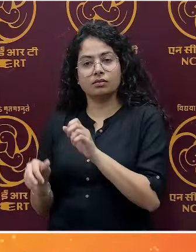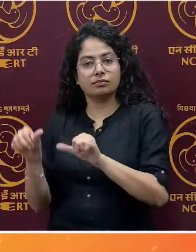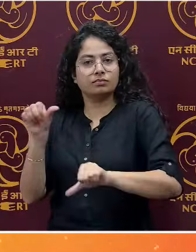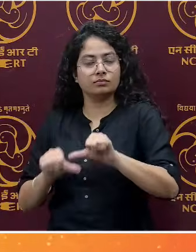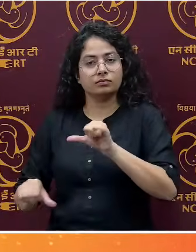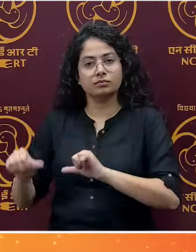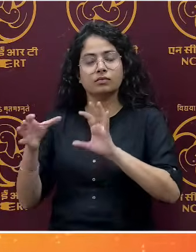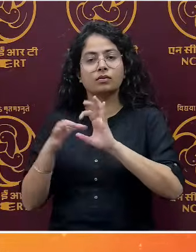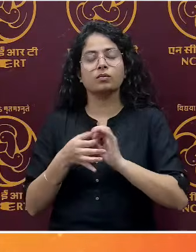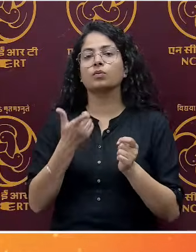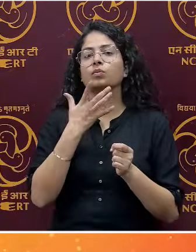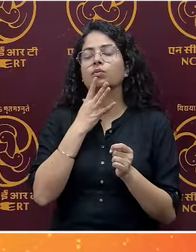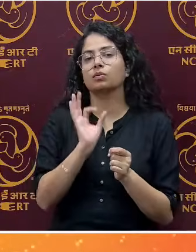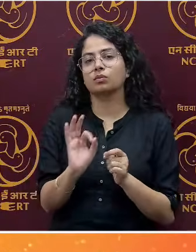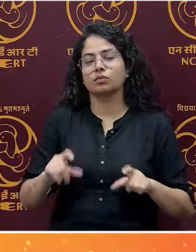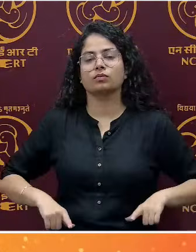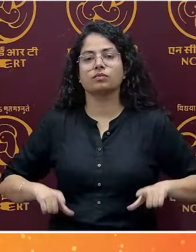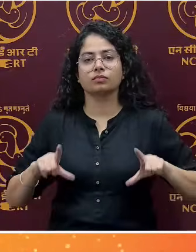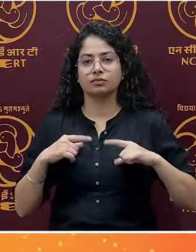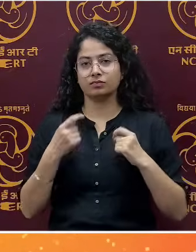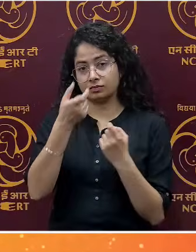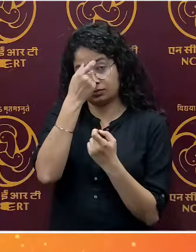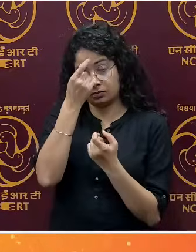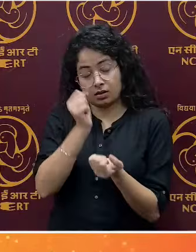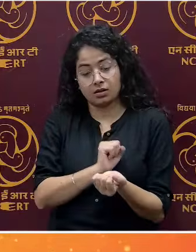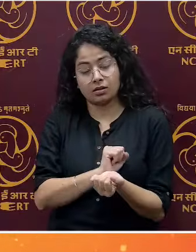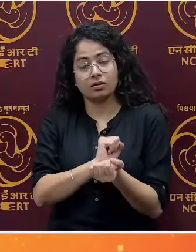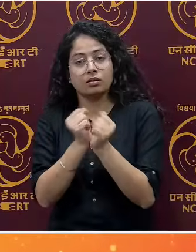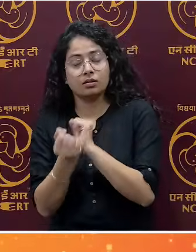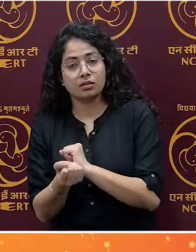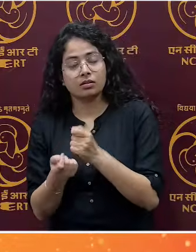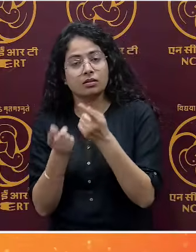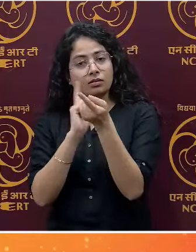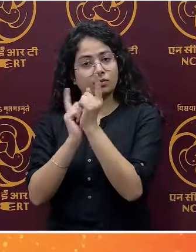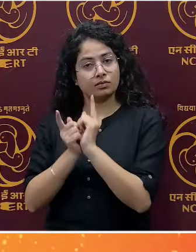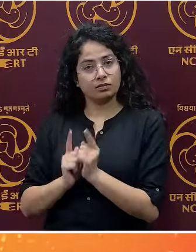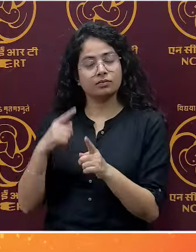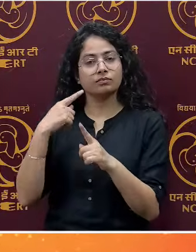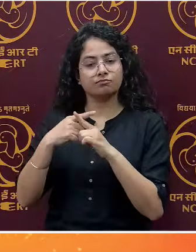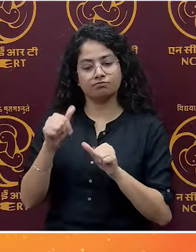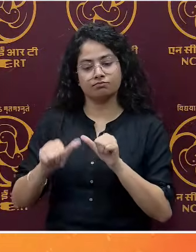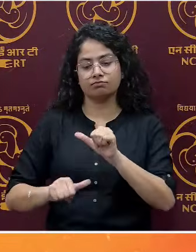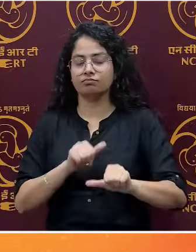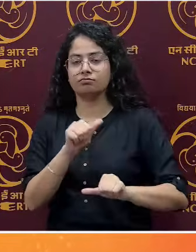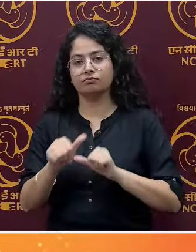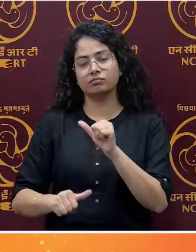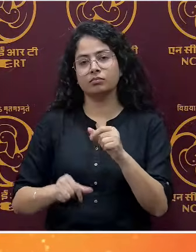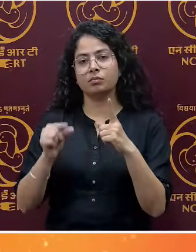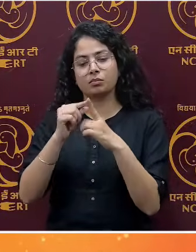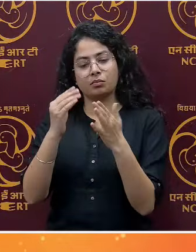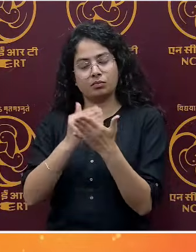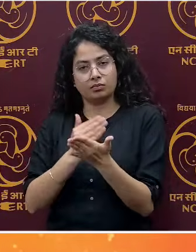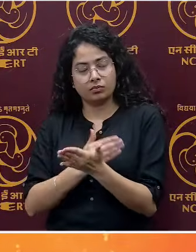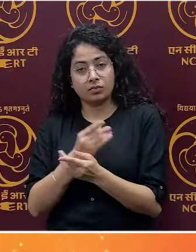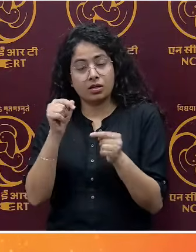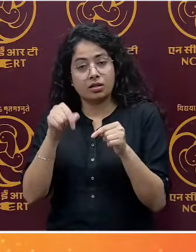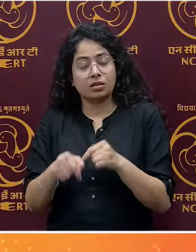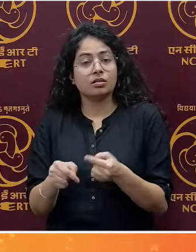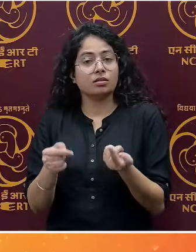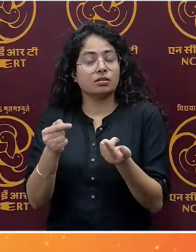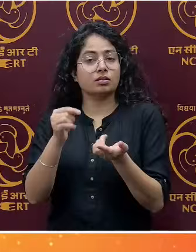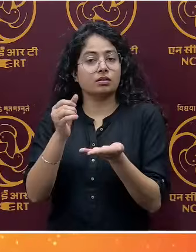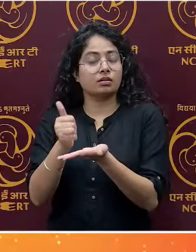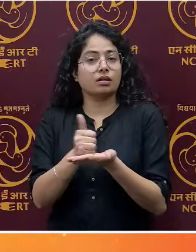and takes real life problems and convert them into logical step-by-step programs to calculate the